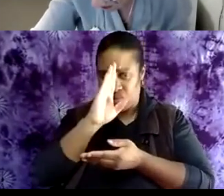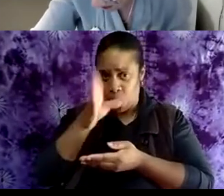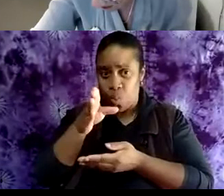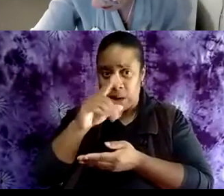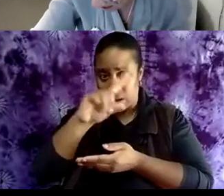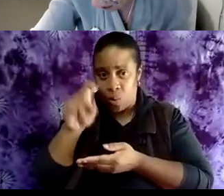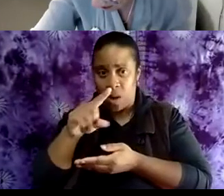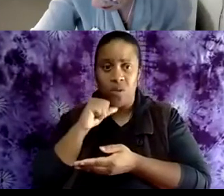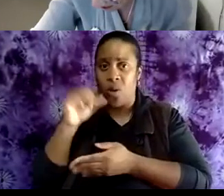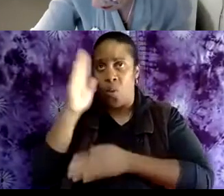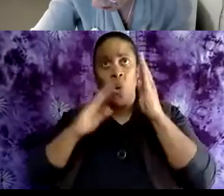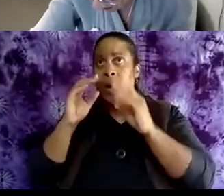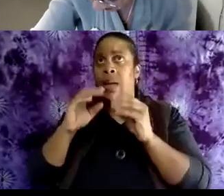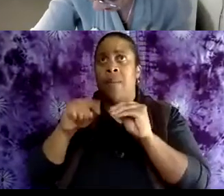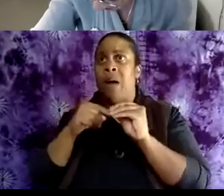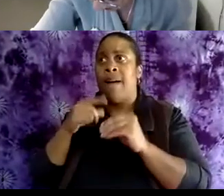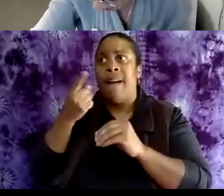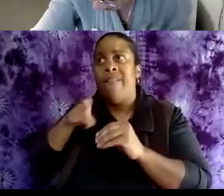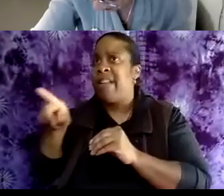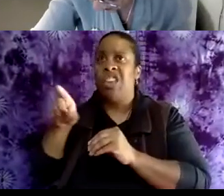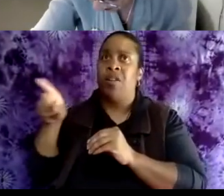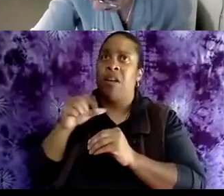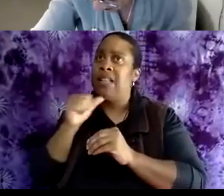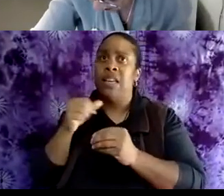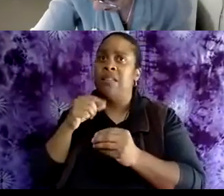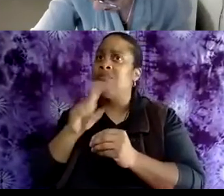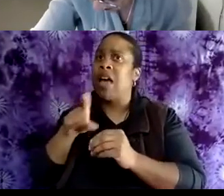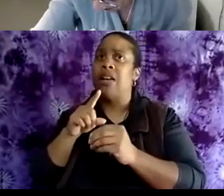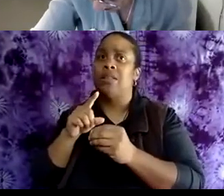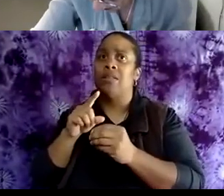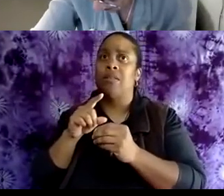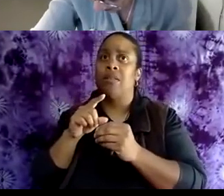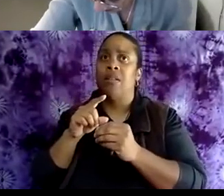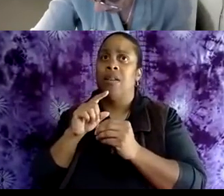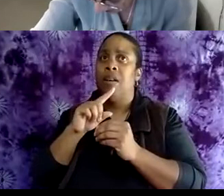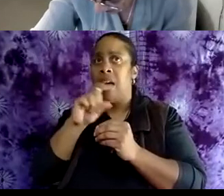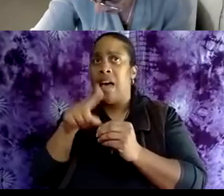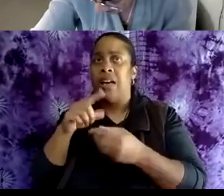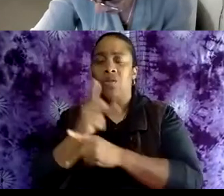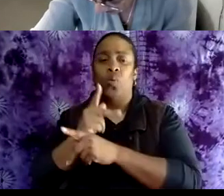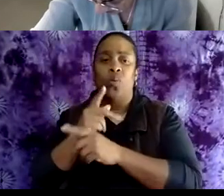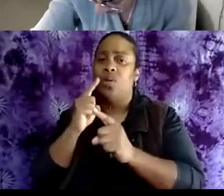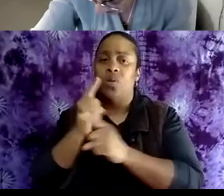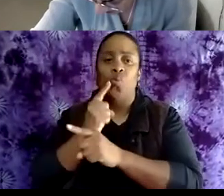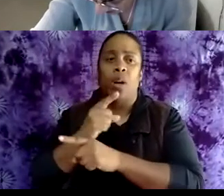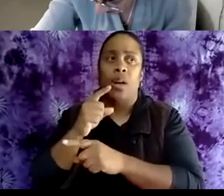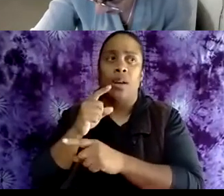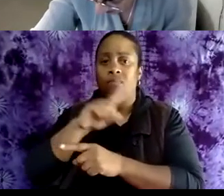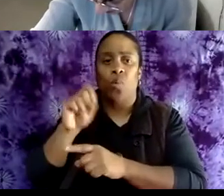being, offending by asking a direct question. Are you here to be of service? Are you here to help me? And I think